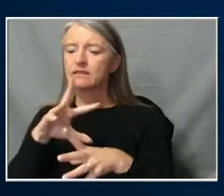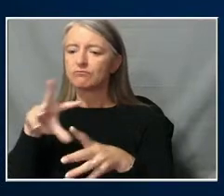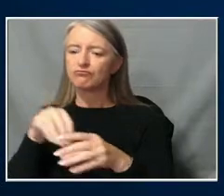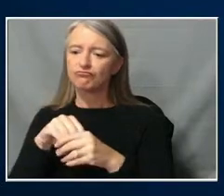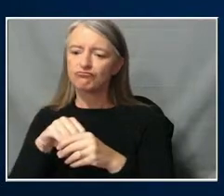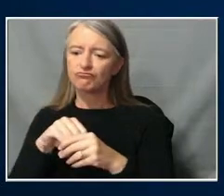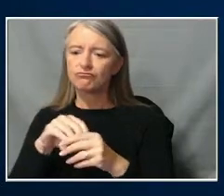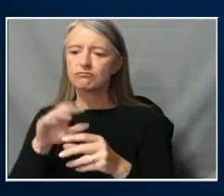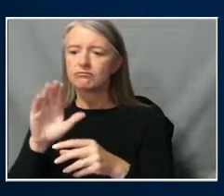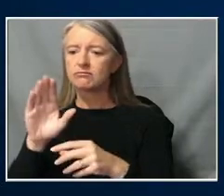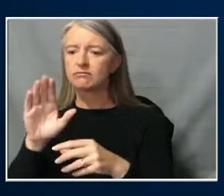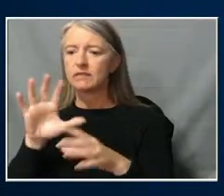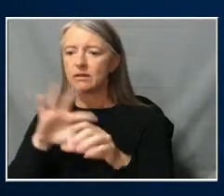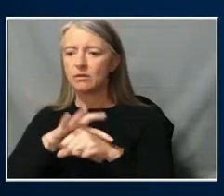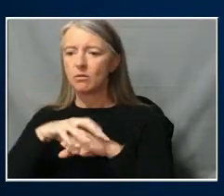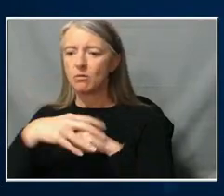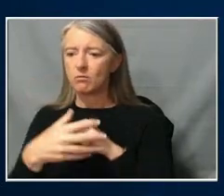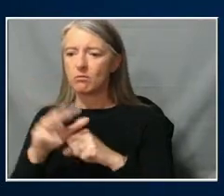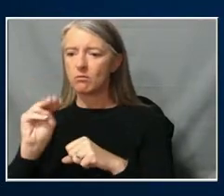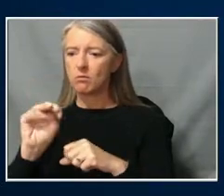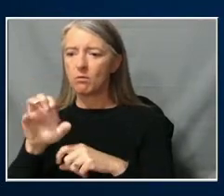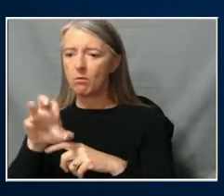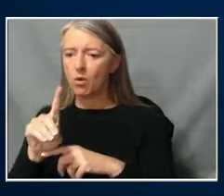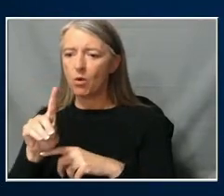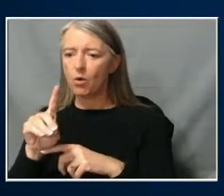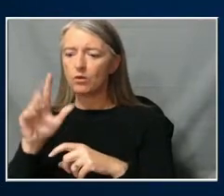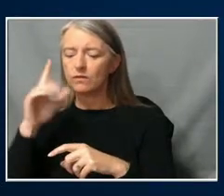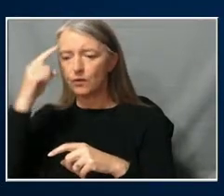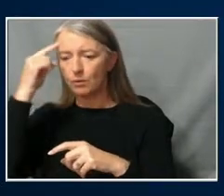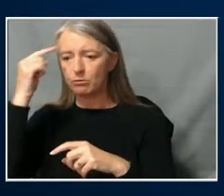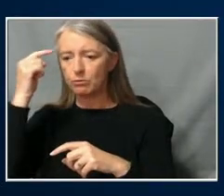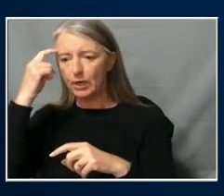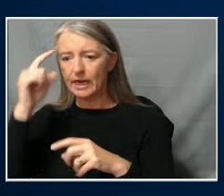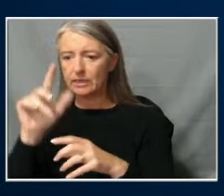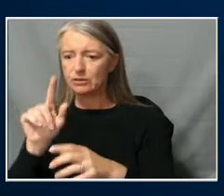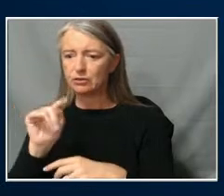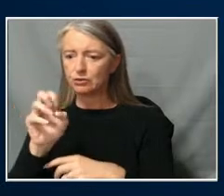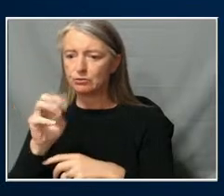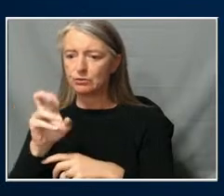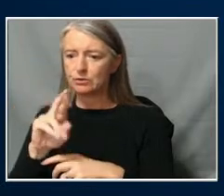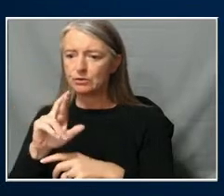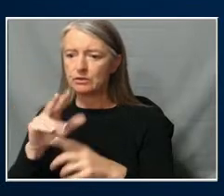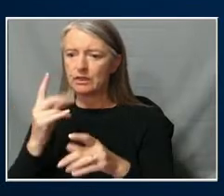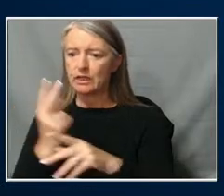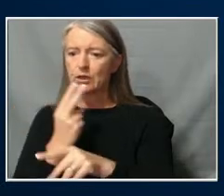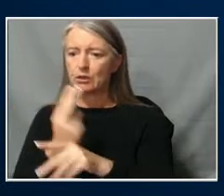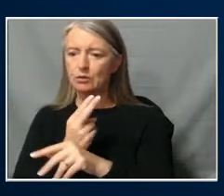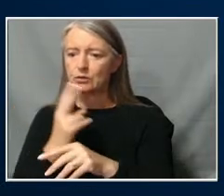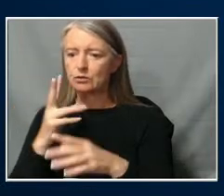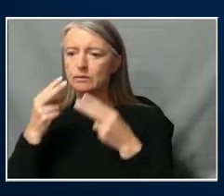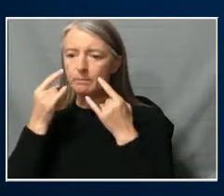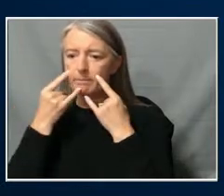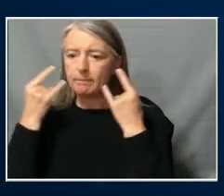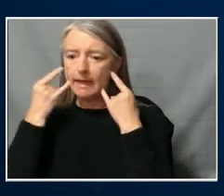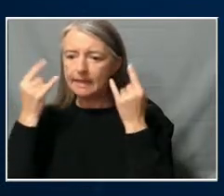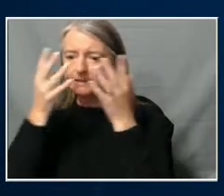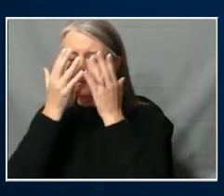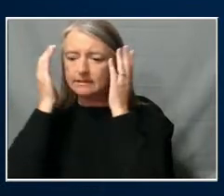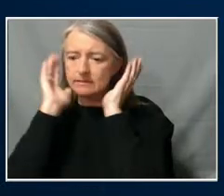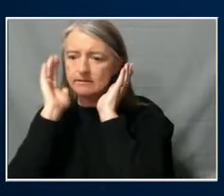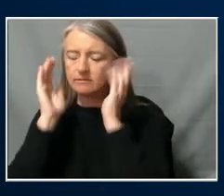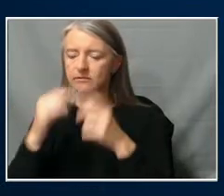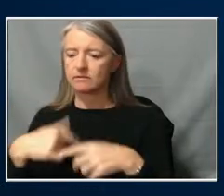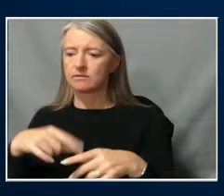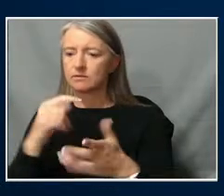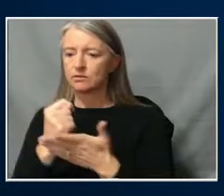like a beanbag mold, and particularly for brain tumors, includes a mask, which helps to reposition them at the time of treatment